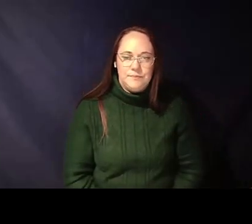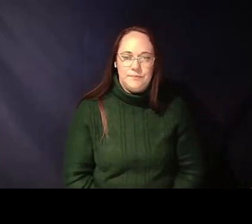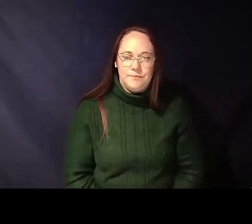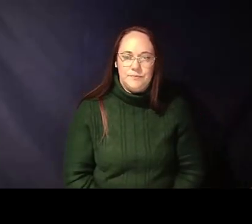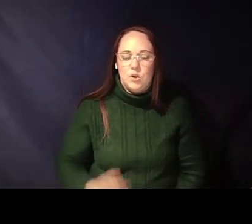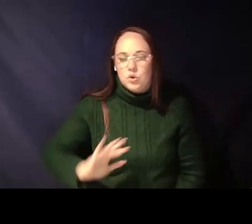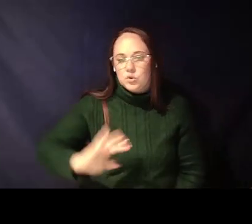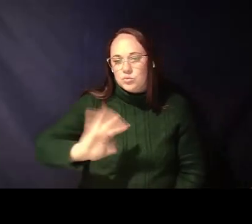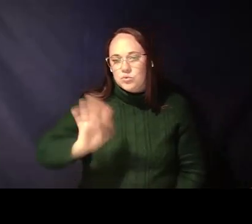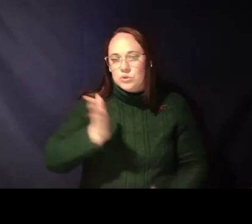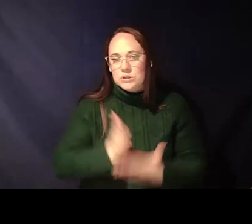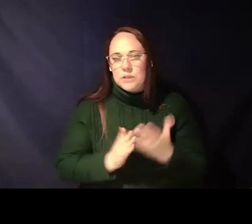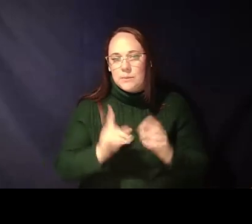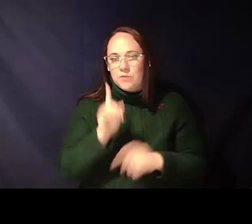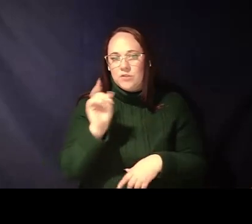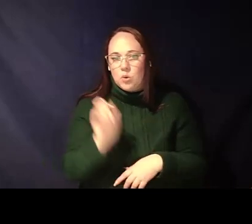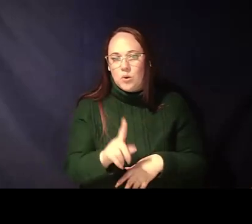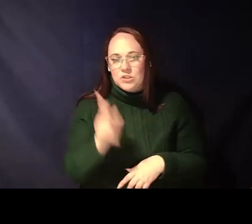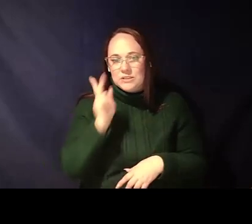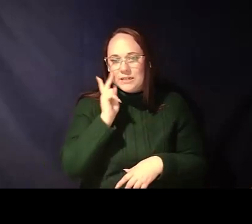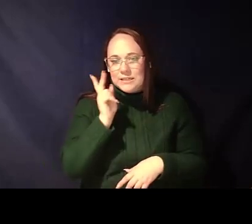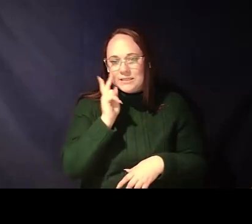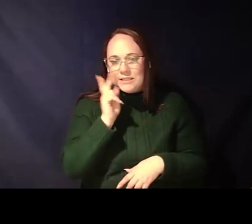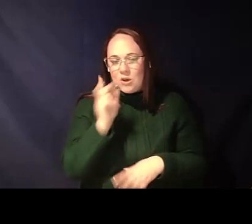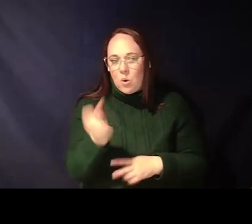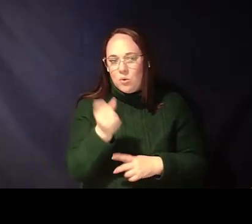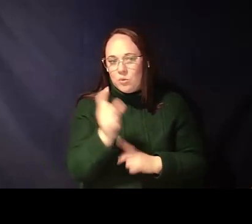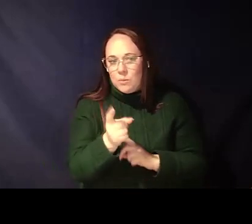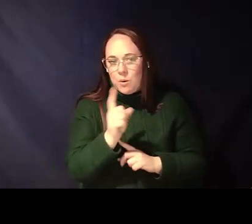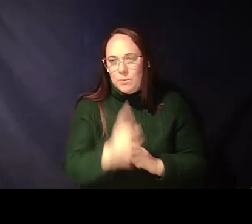Scrolling through some of our questions here. One moment.